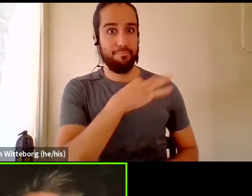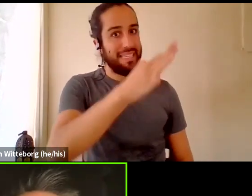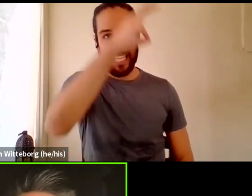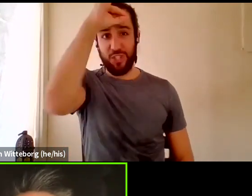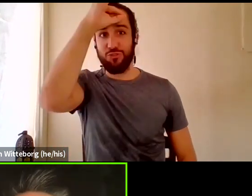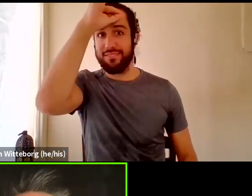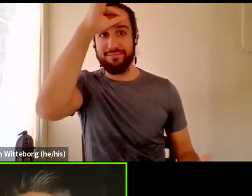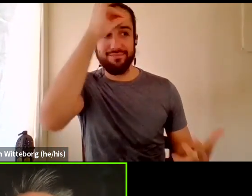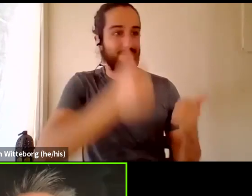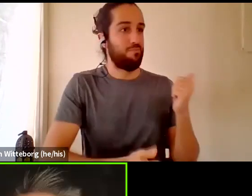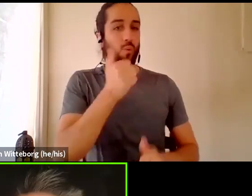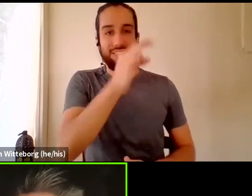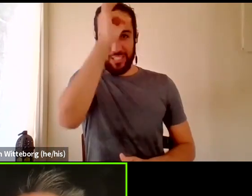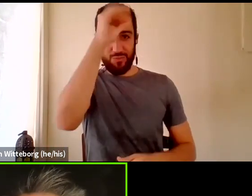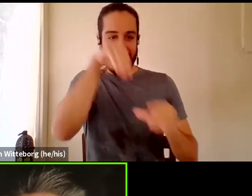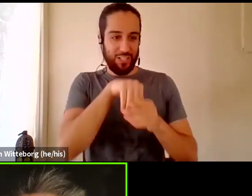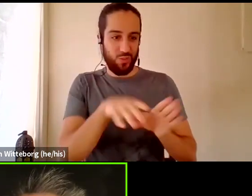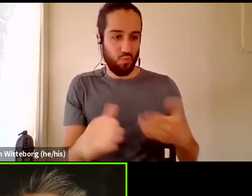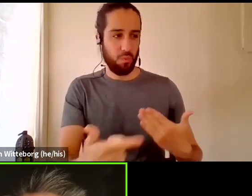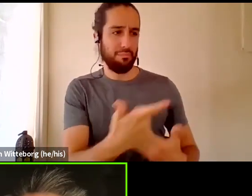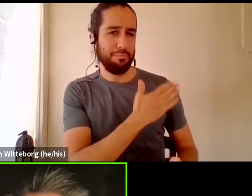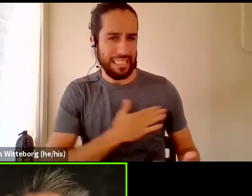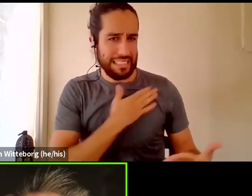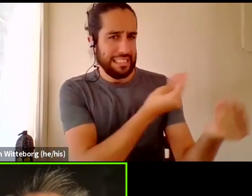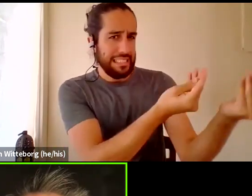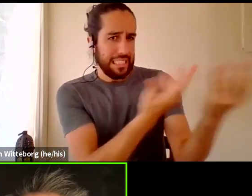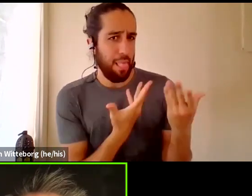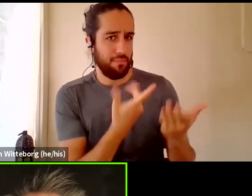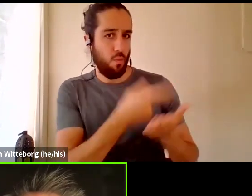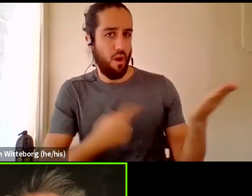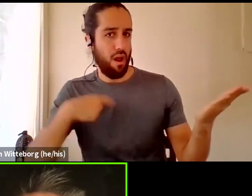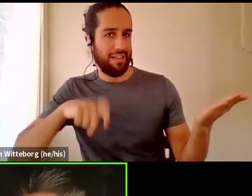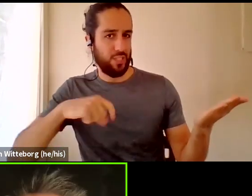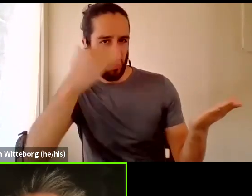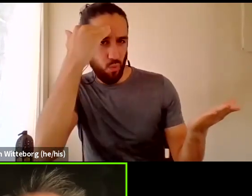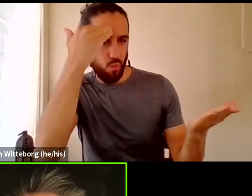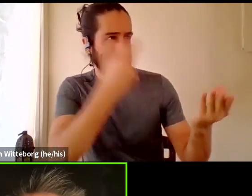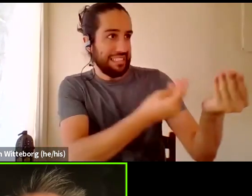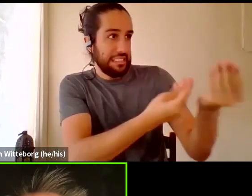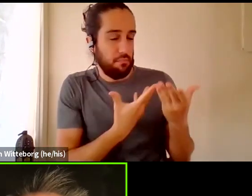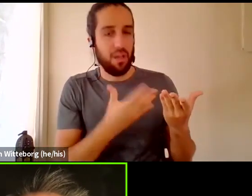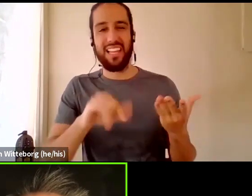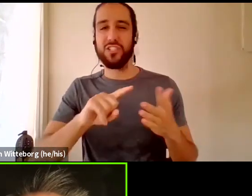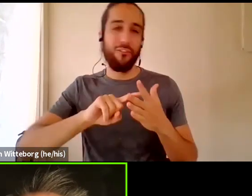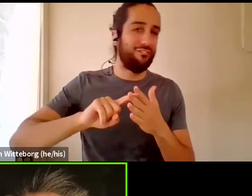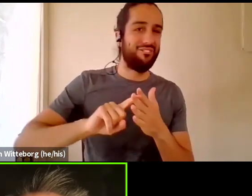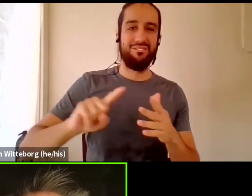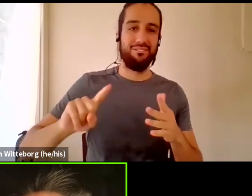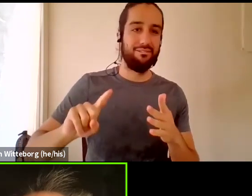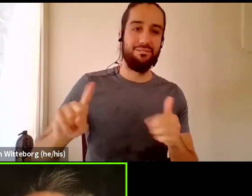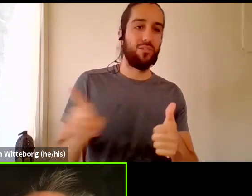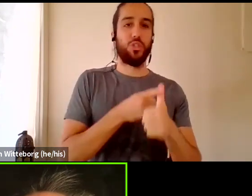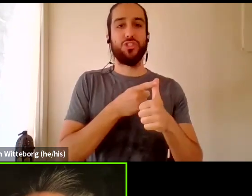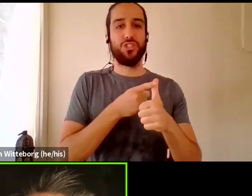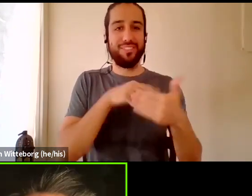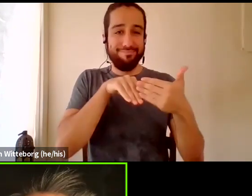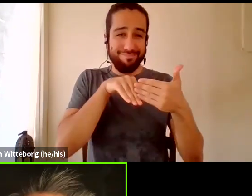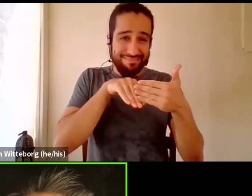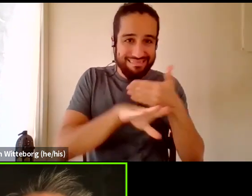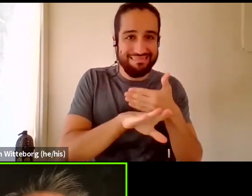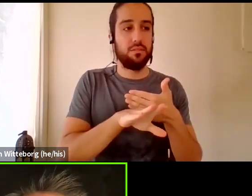tell me what I should know. And it is the first portal, right, into not just a community, but